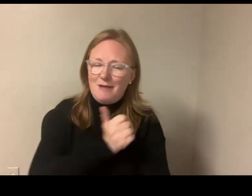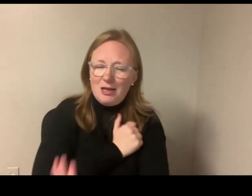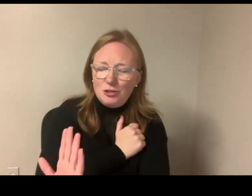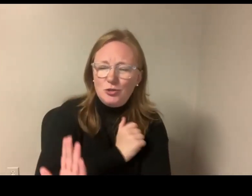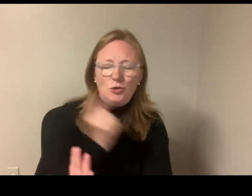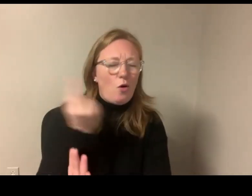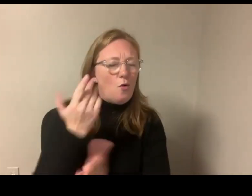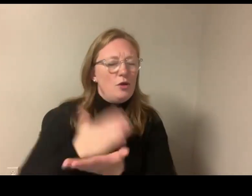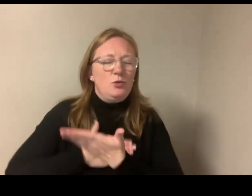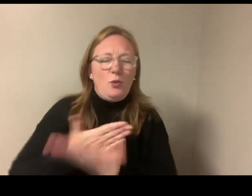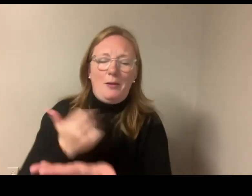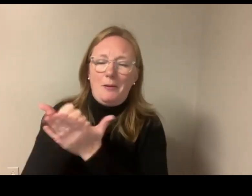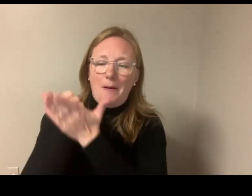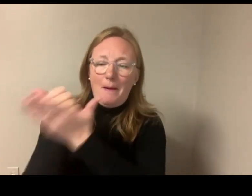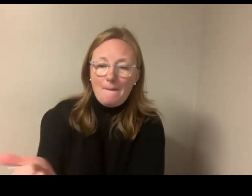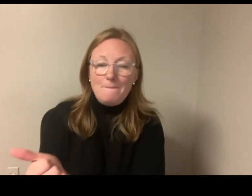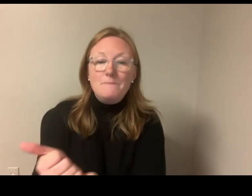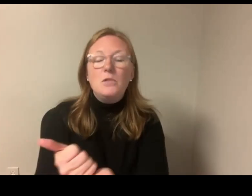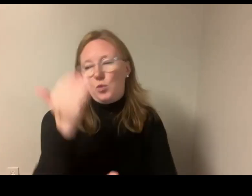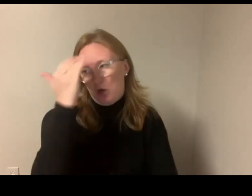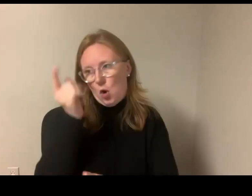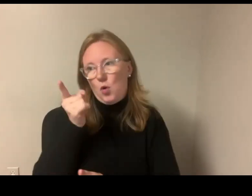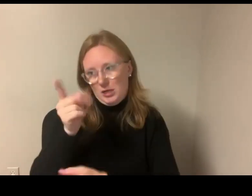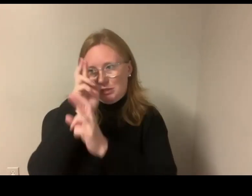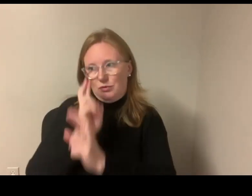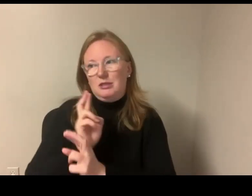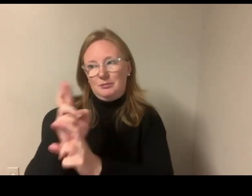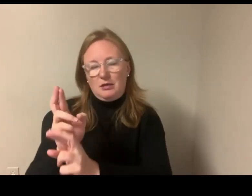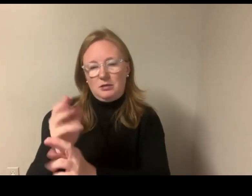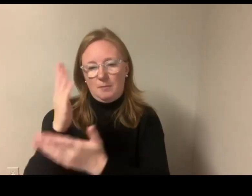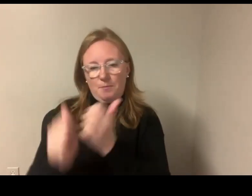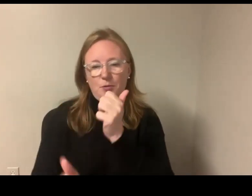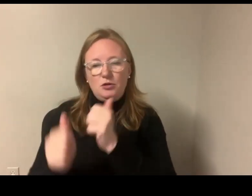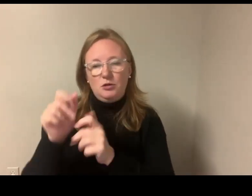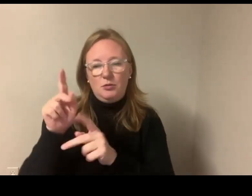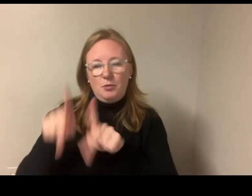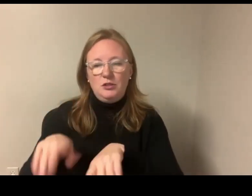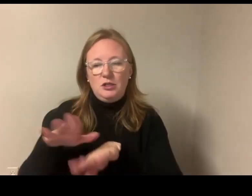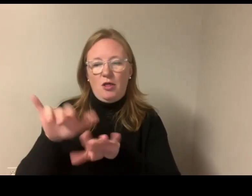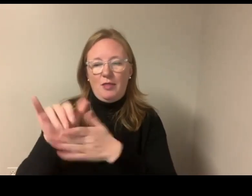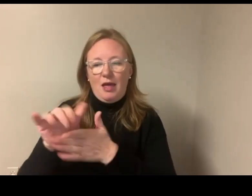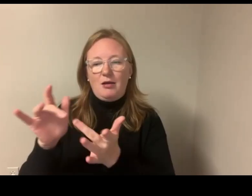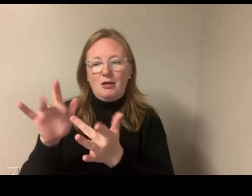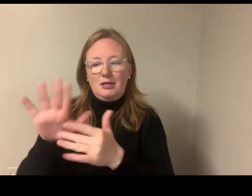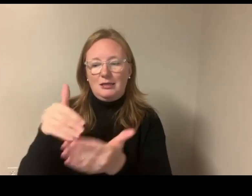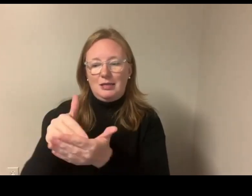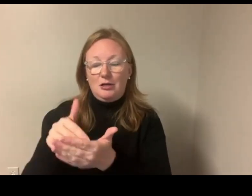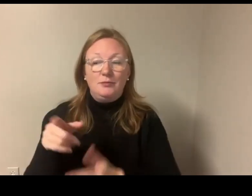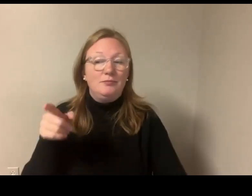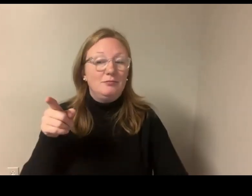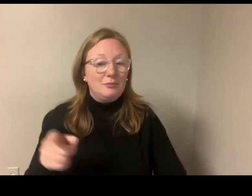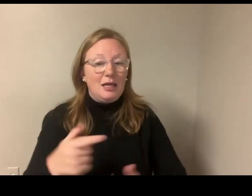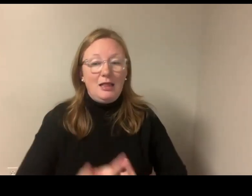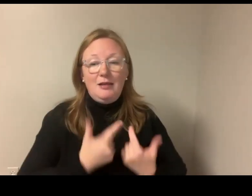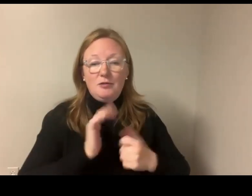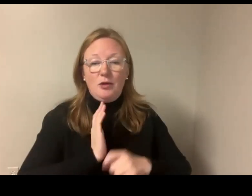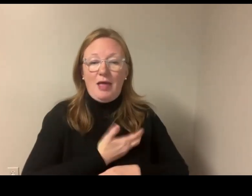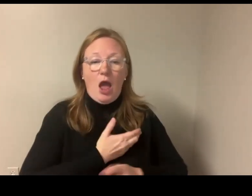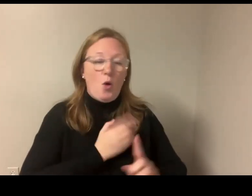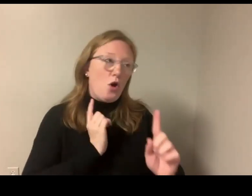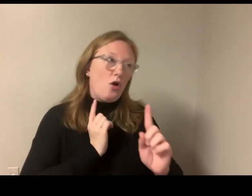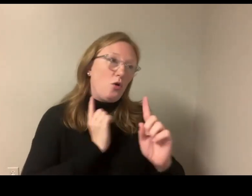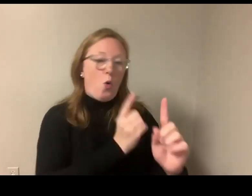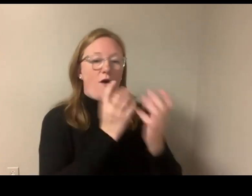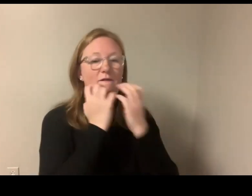help has made him a trusted and respected member of the contact center. He's living out our core values: stewardship, ethics, and integrity,